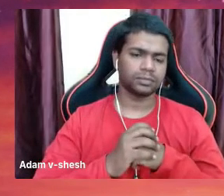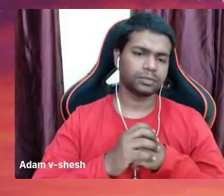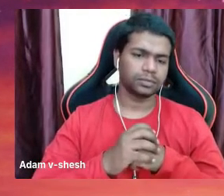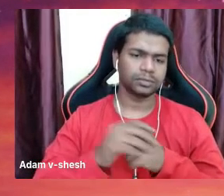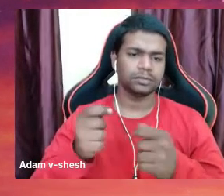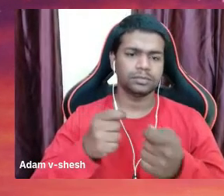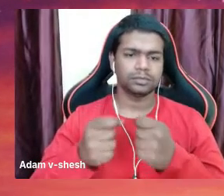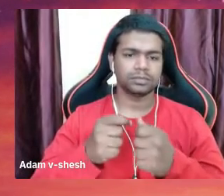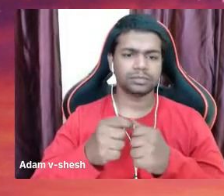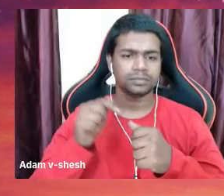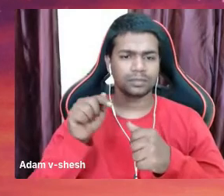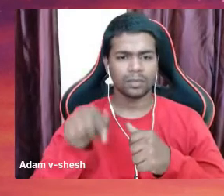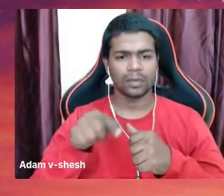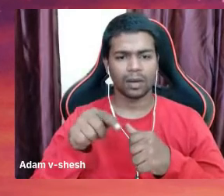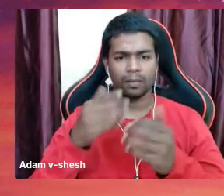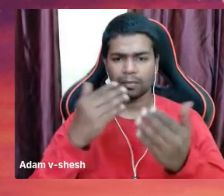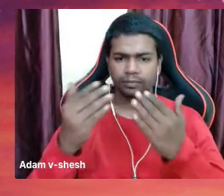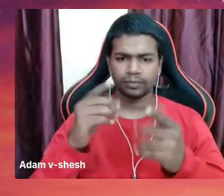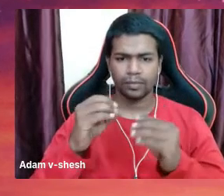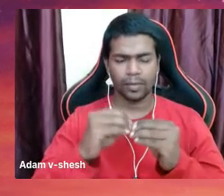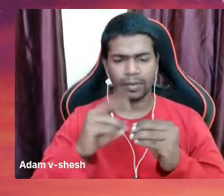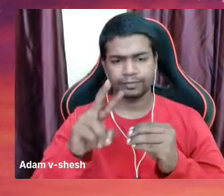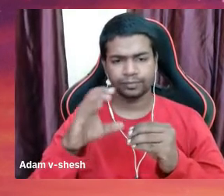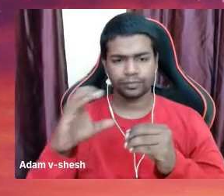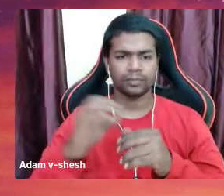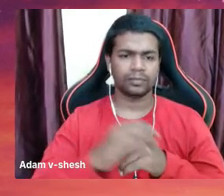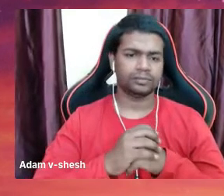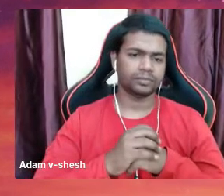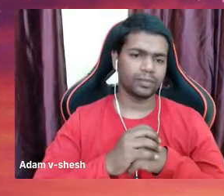Business, even in a competitive B2C market that is not,